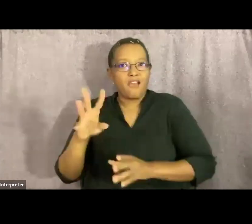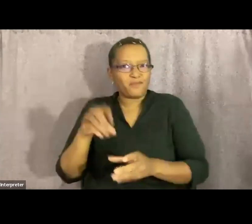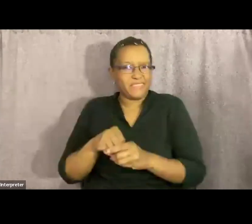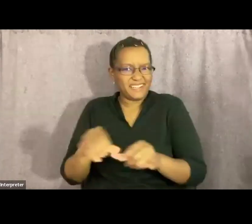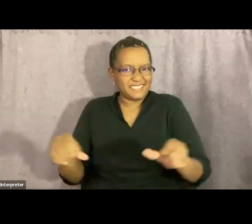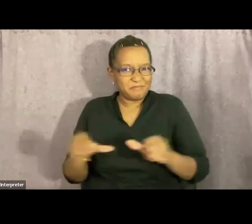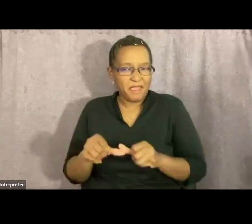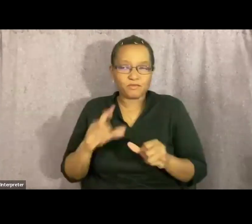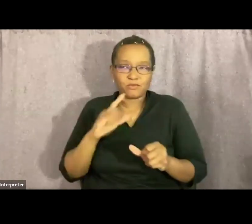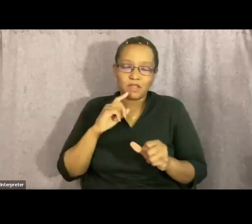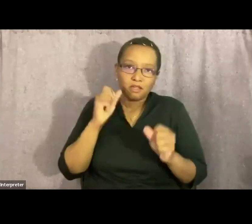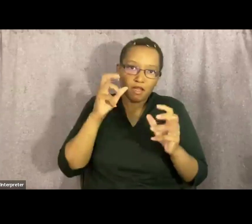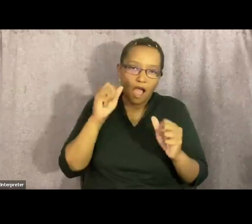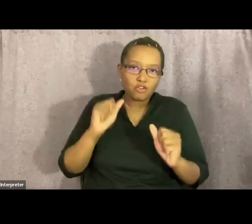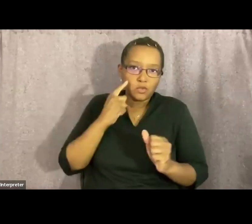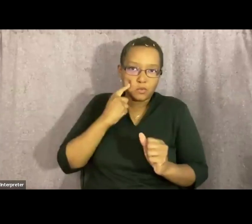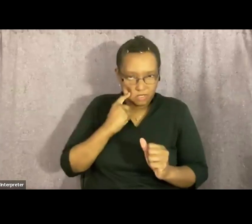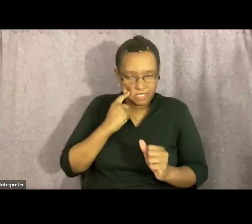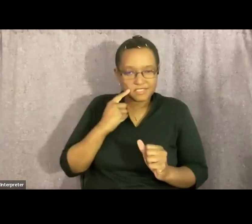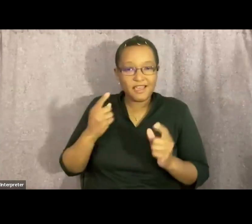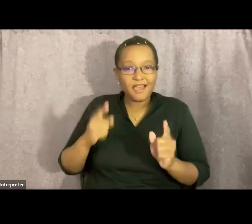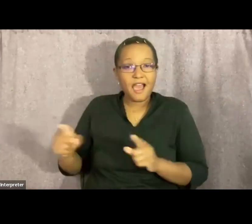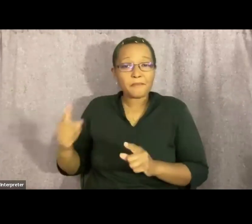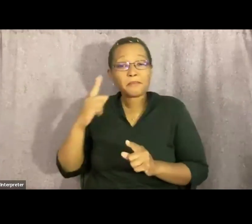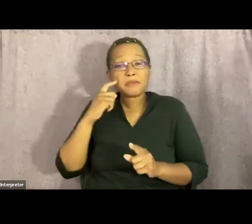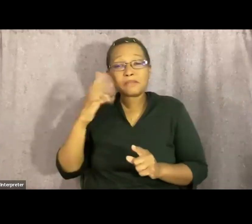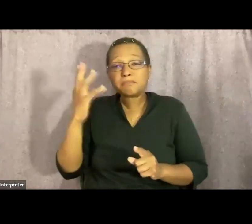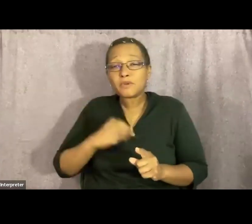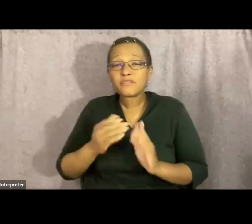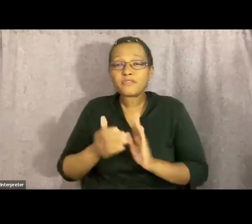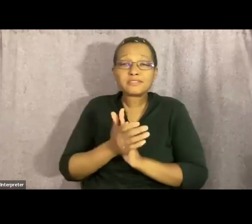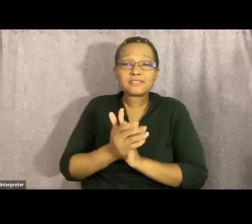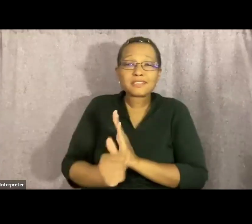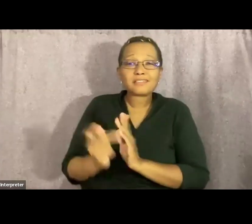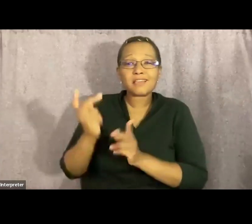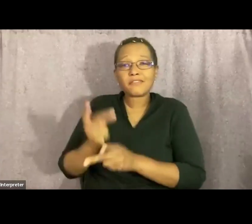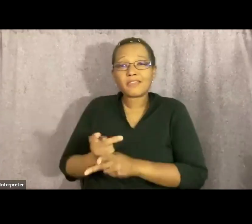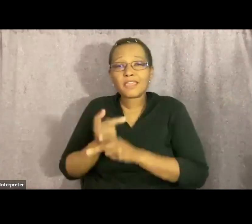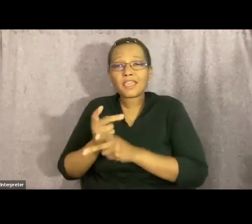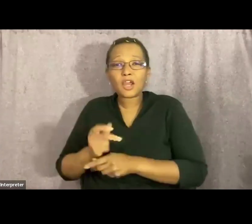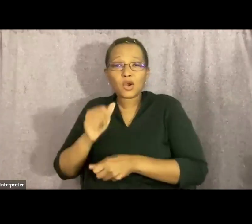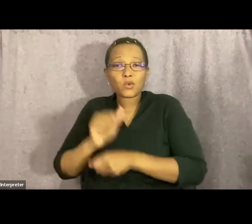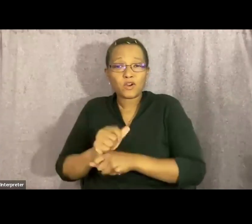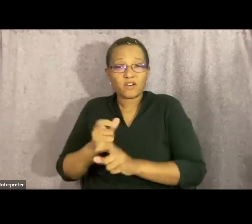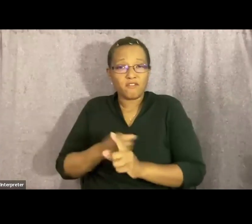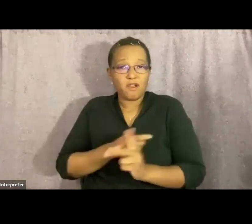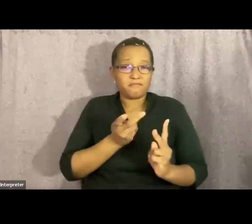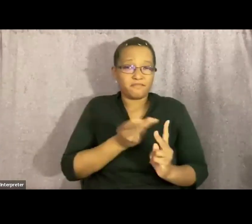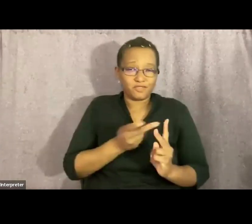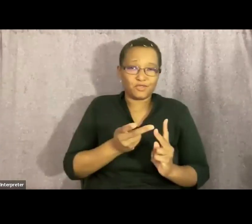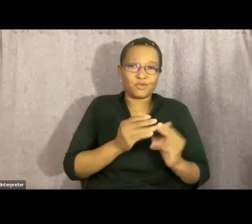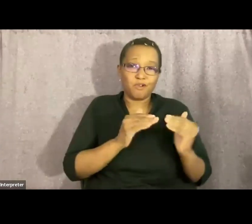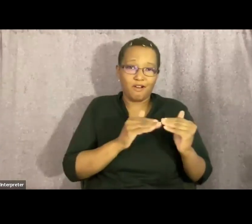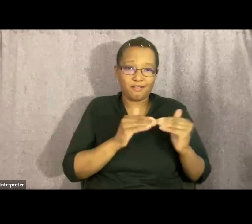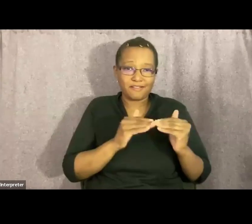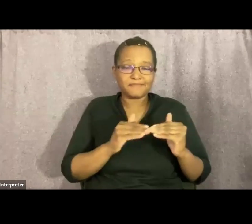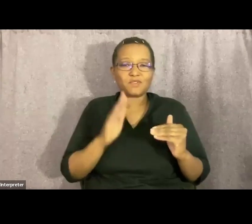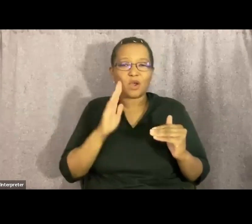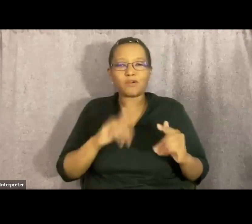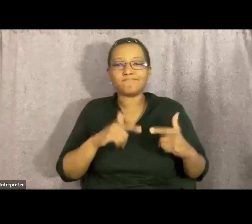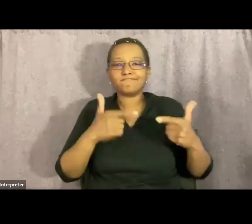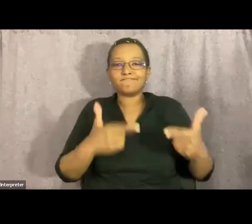it happened because of the beautiful skills and the care work of these two colleagues of mine. So I'm going to pass it